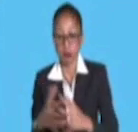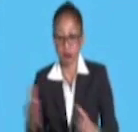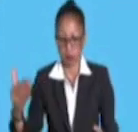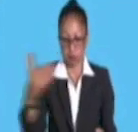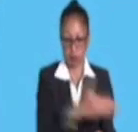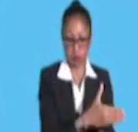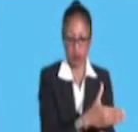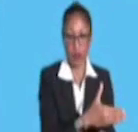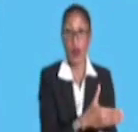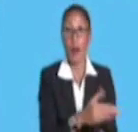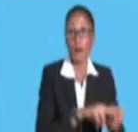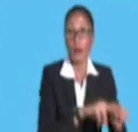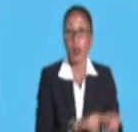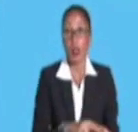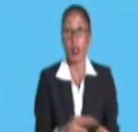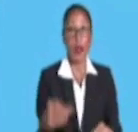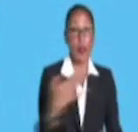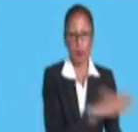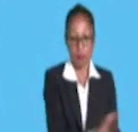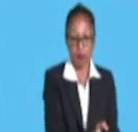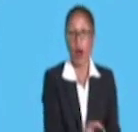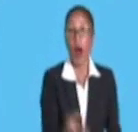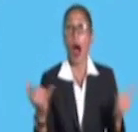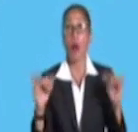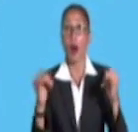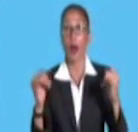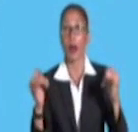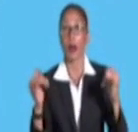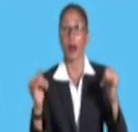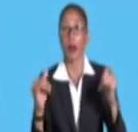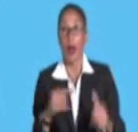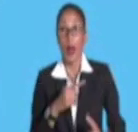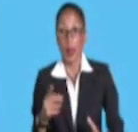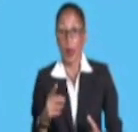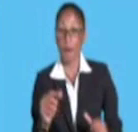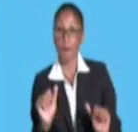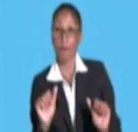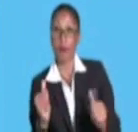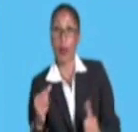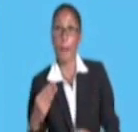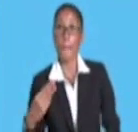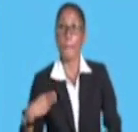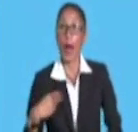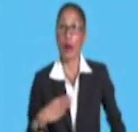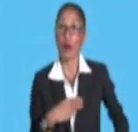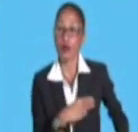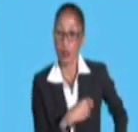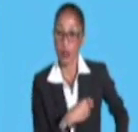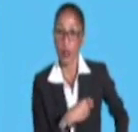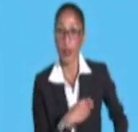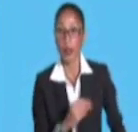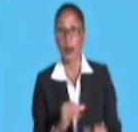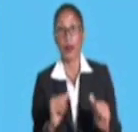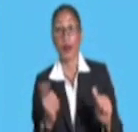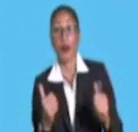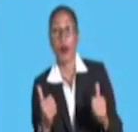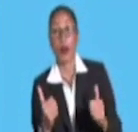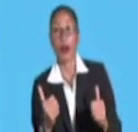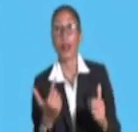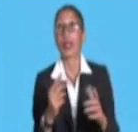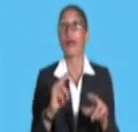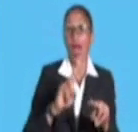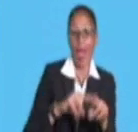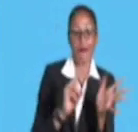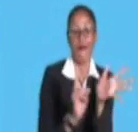Hawaii. During this time, I attained my Marine Engineer Certificate from the then Derrick Technical Institute,